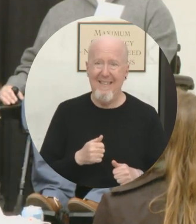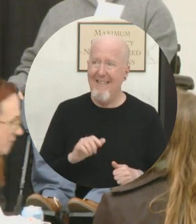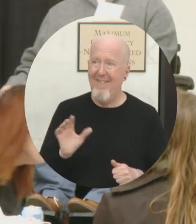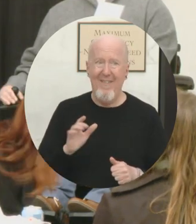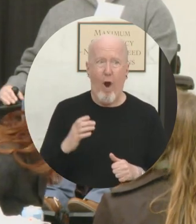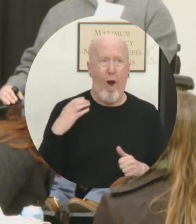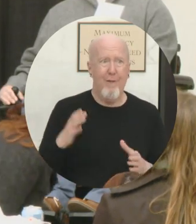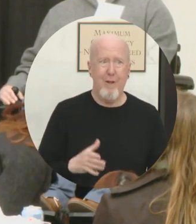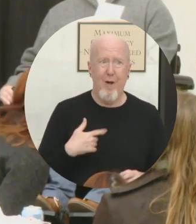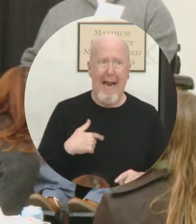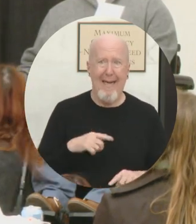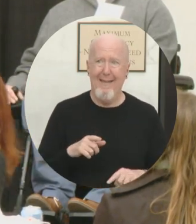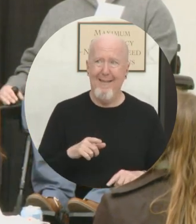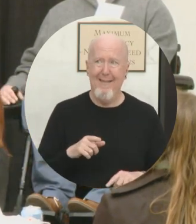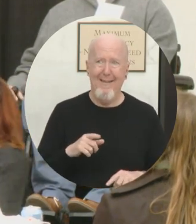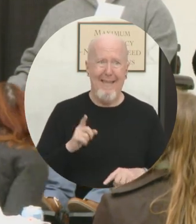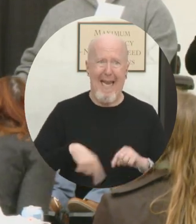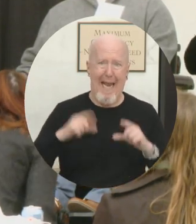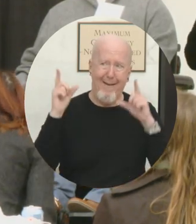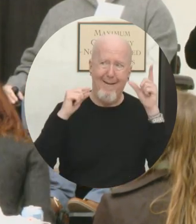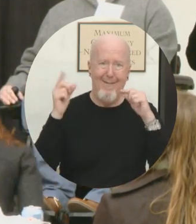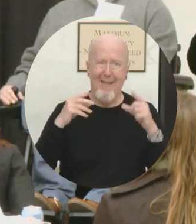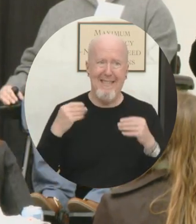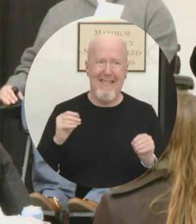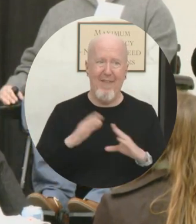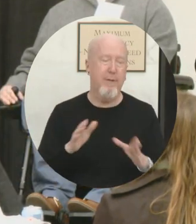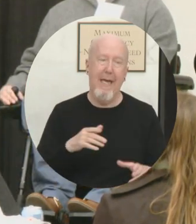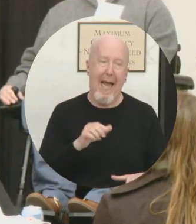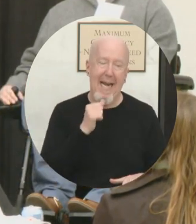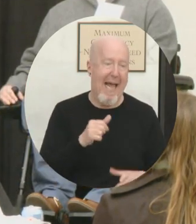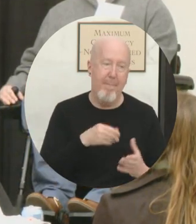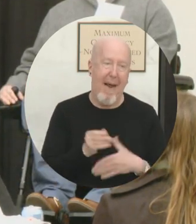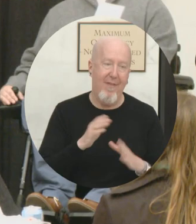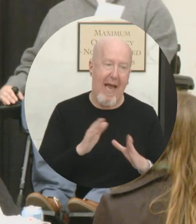ended up finding a place in the city. But yeah, we really miss him. He was a great man.